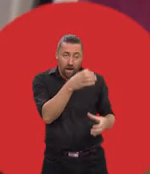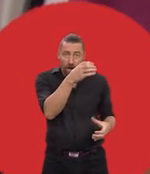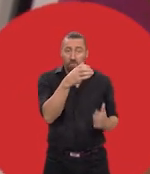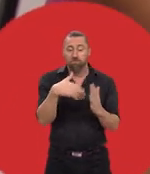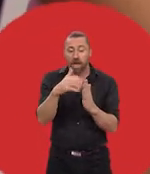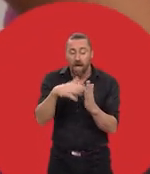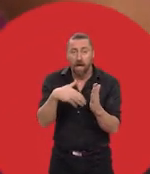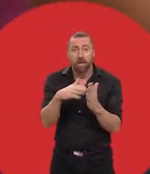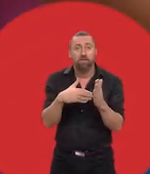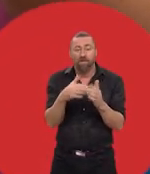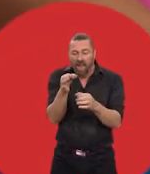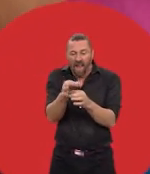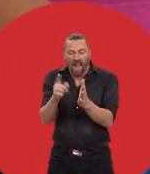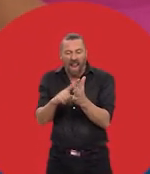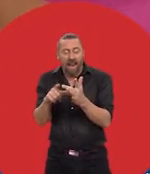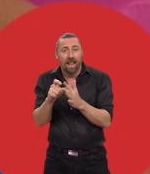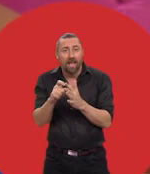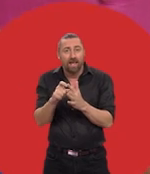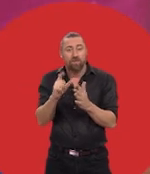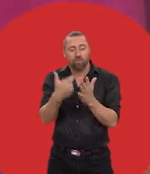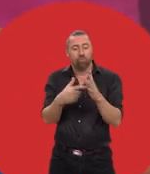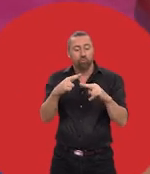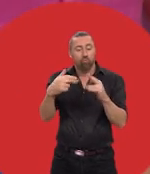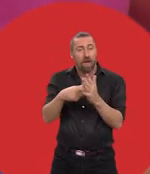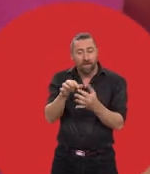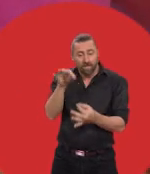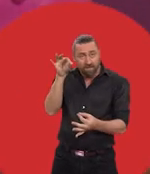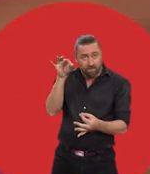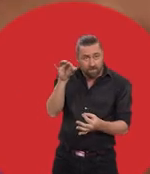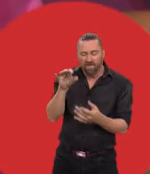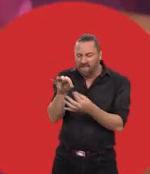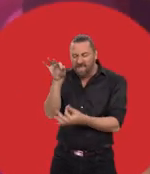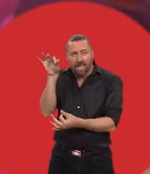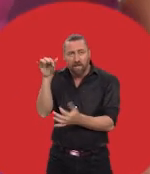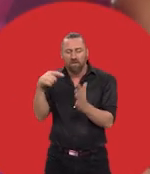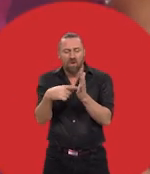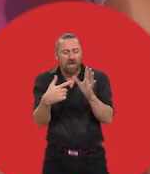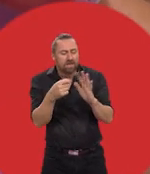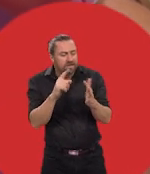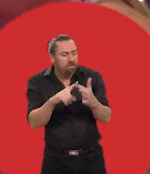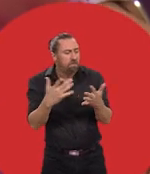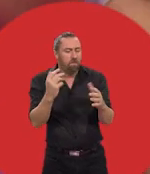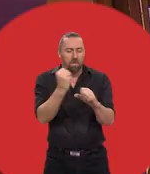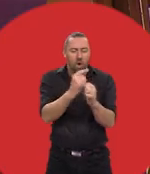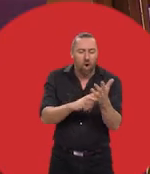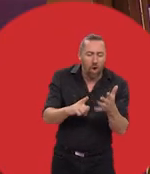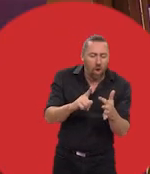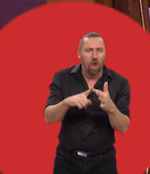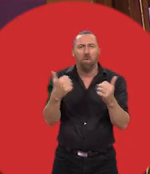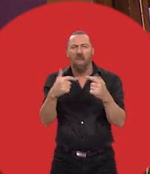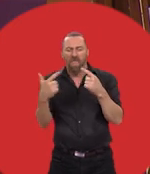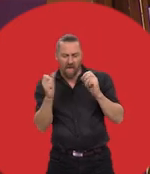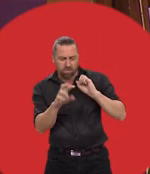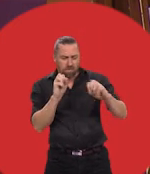paint, milk bottle lids, a craft stick, chenille stick, tape, glue, and plenty of bits and bobs to decorate with. I've got